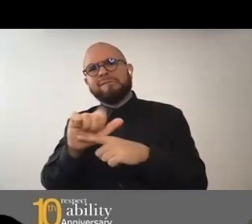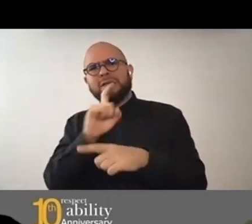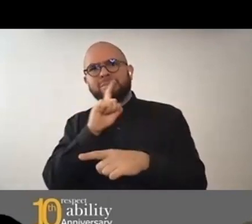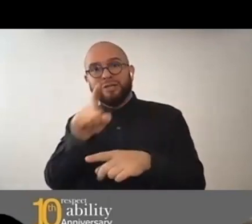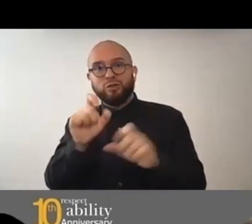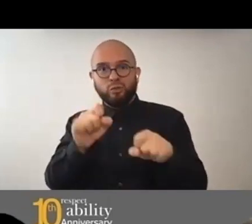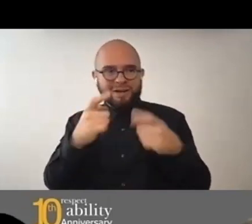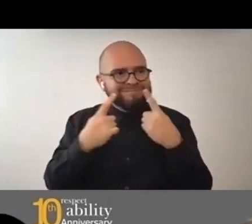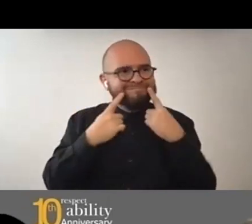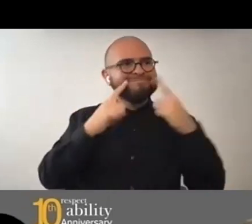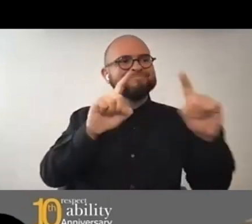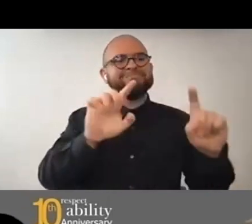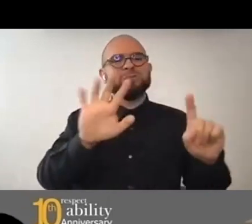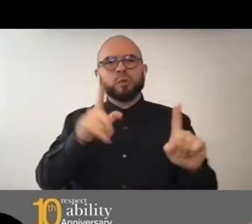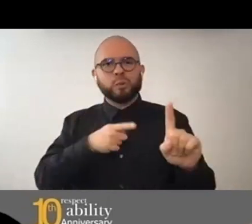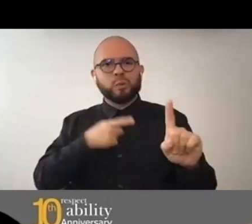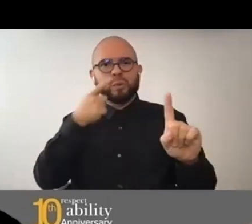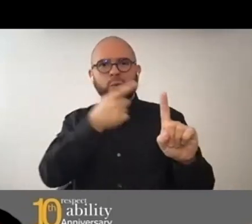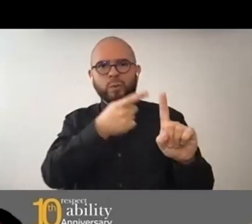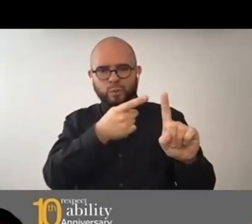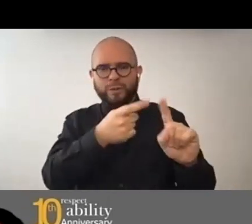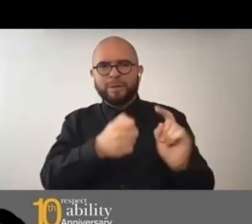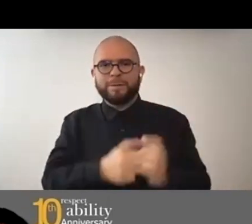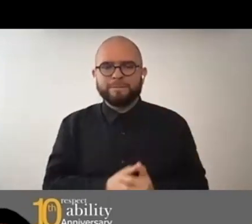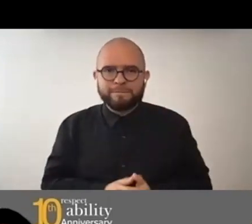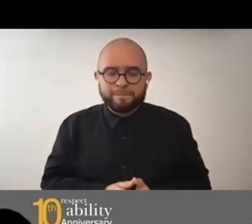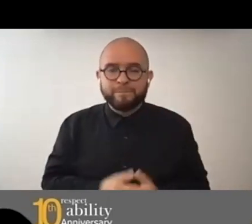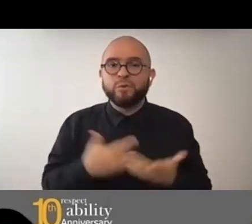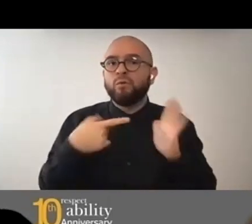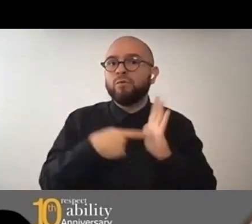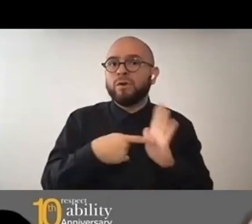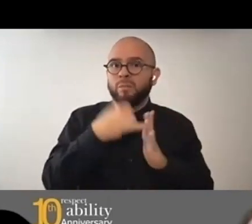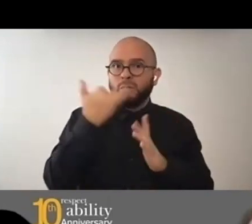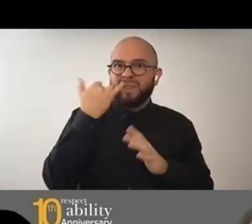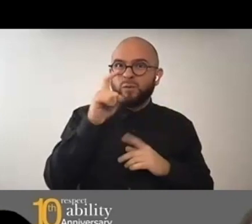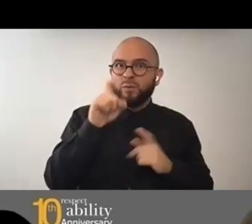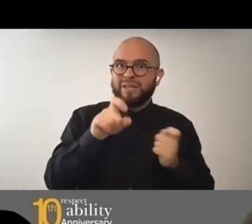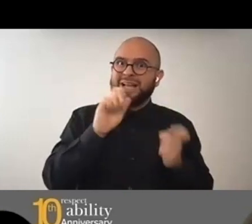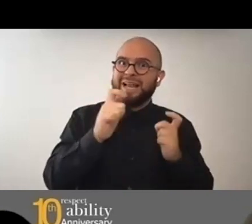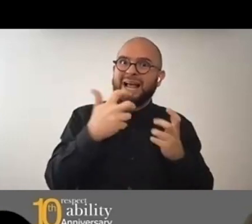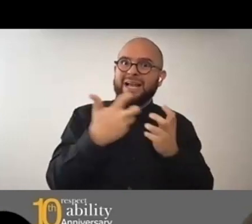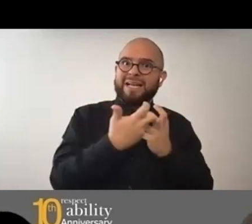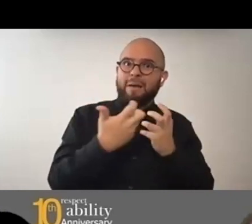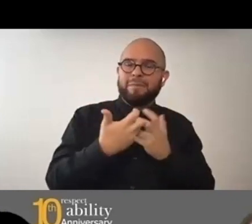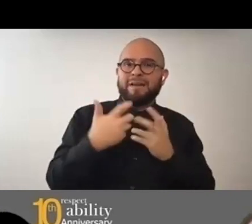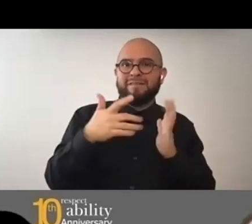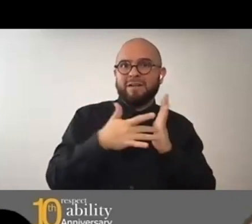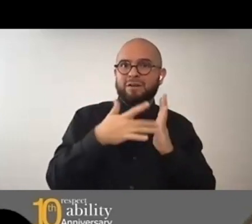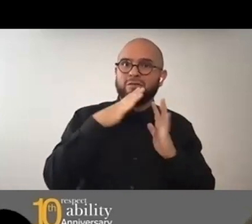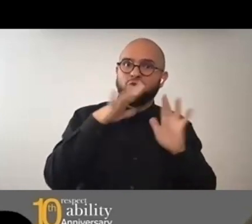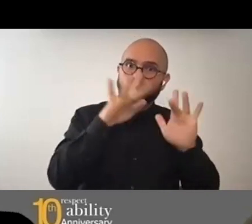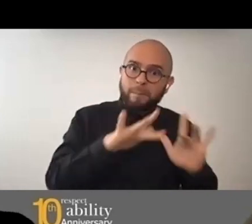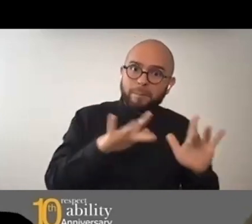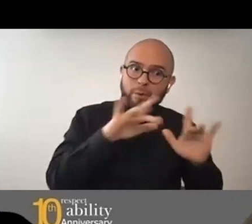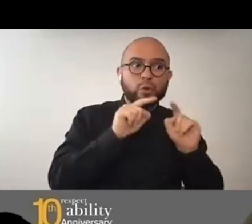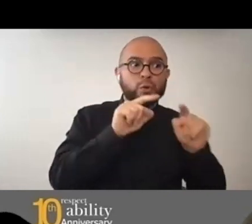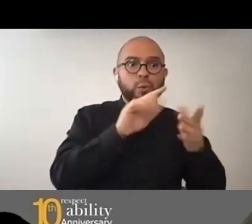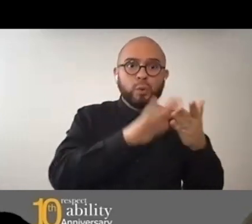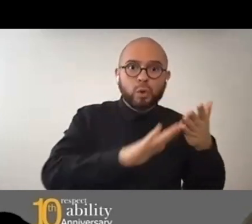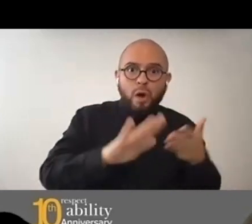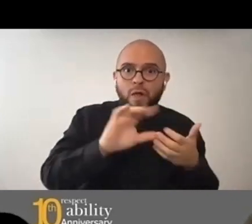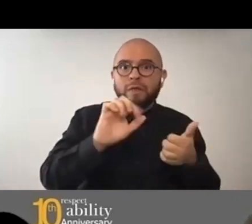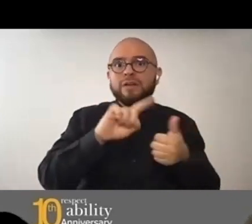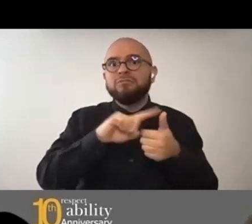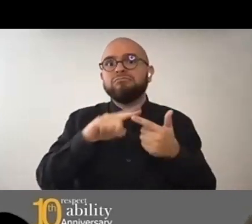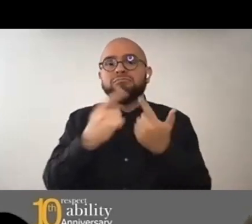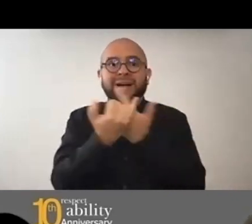And so, if you need adaptive technology for your computer in order to attend college, if you need independent living skills